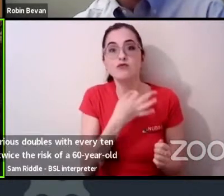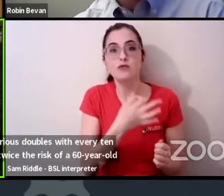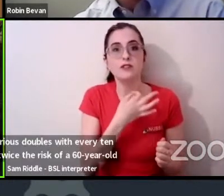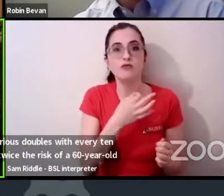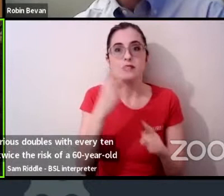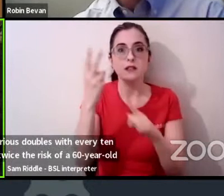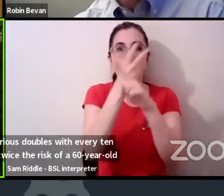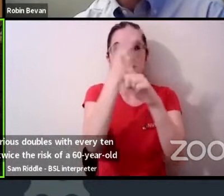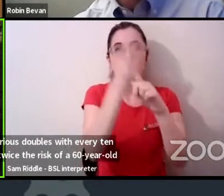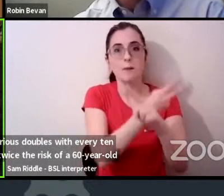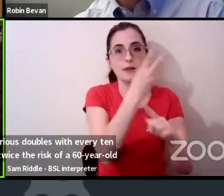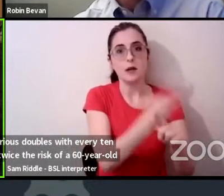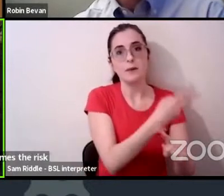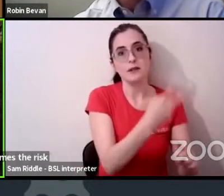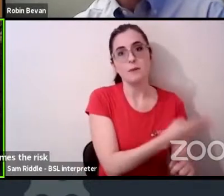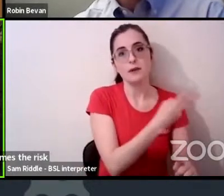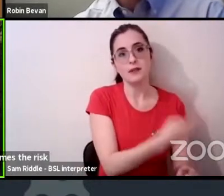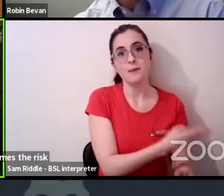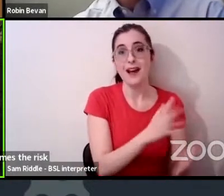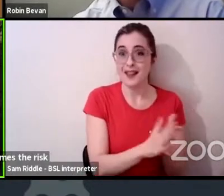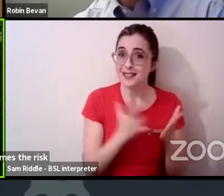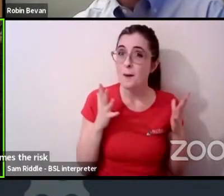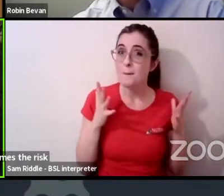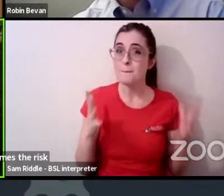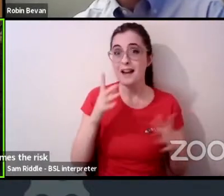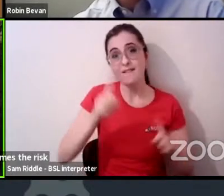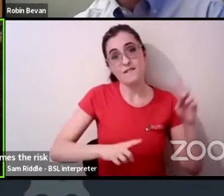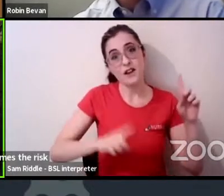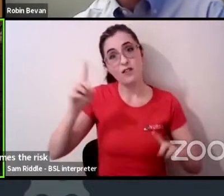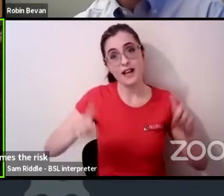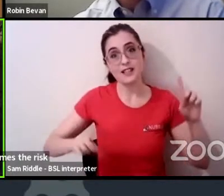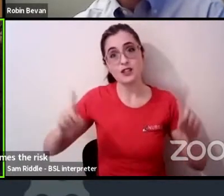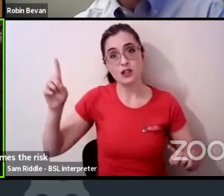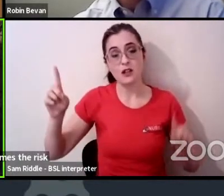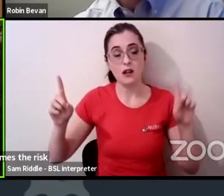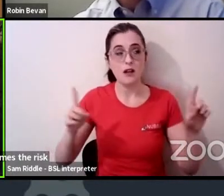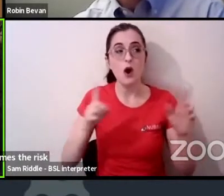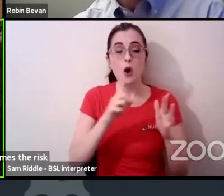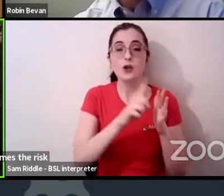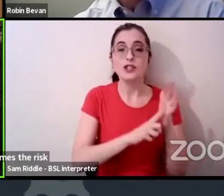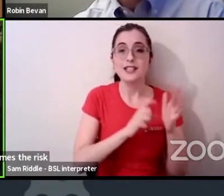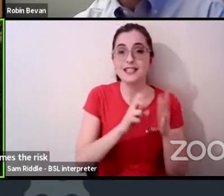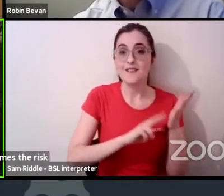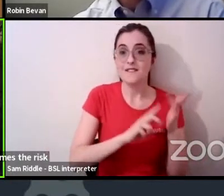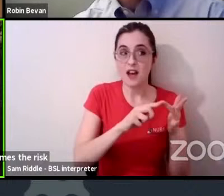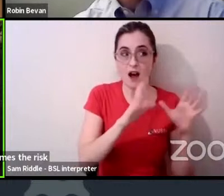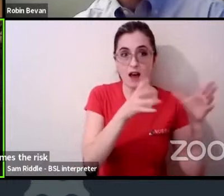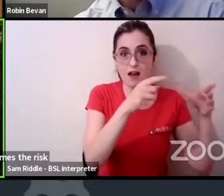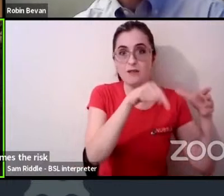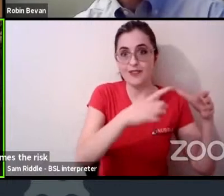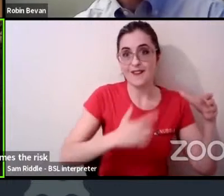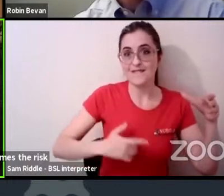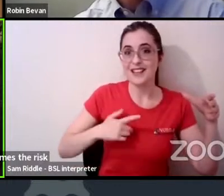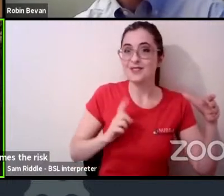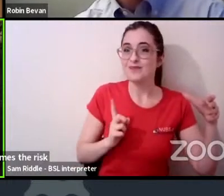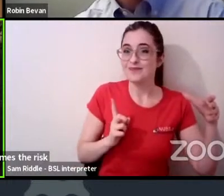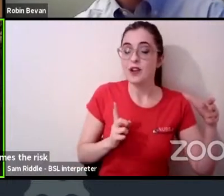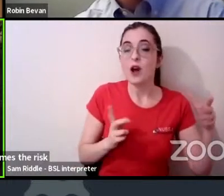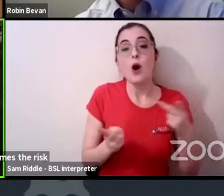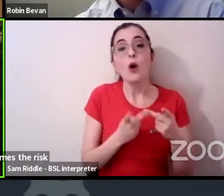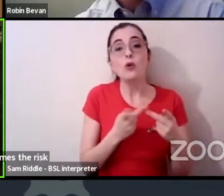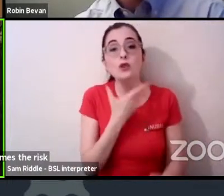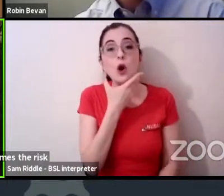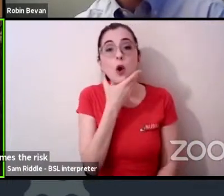20-year-old. And that is the fundamental variation that JCVI saw. They also know that men are at